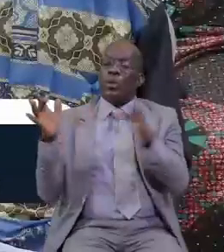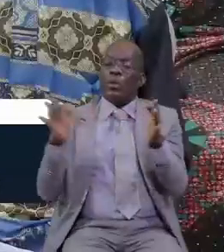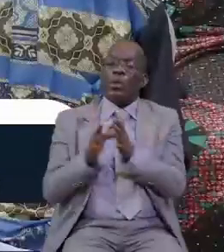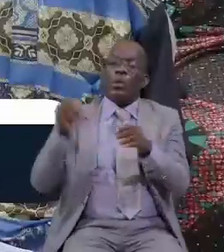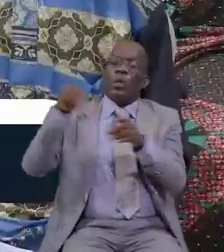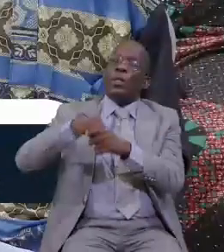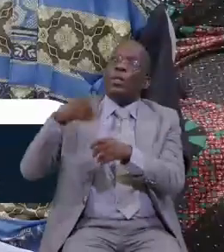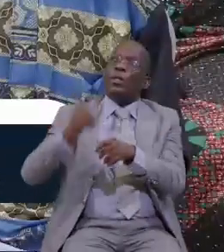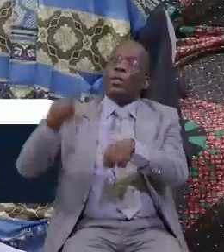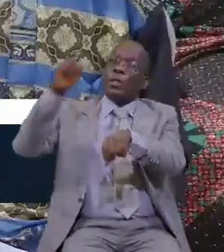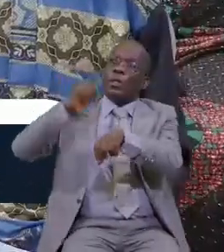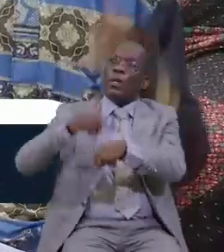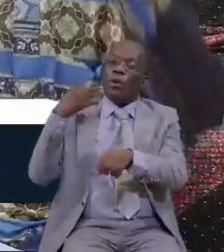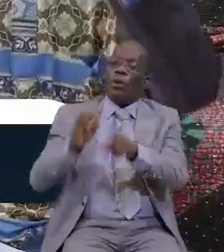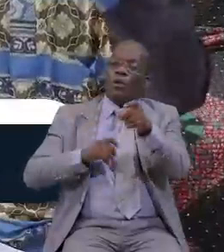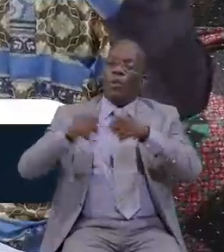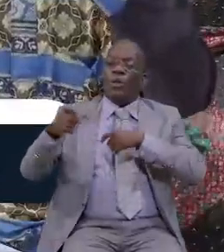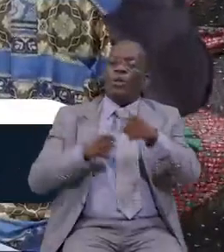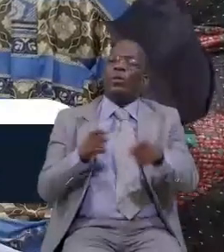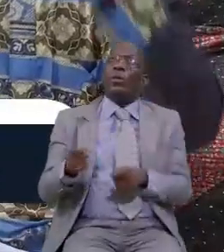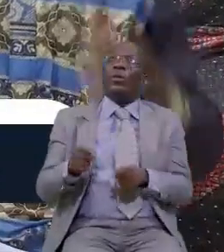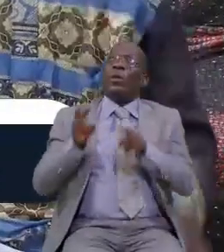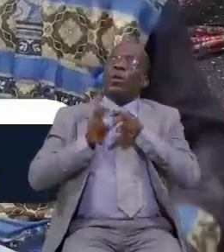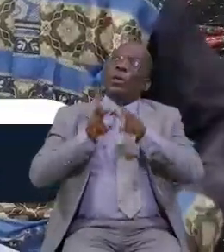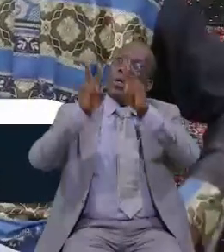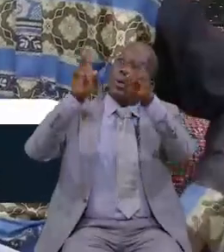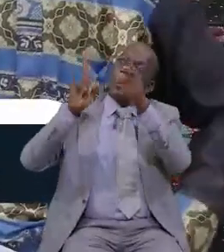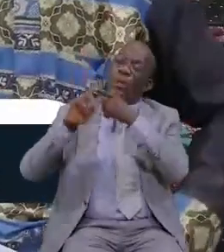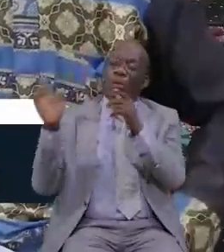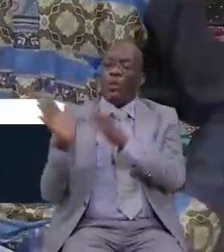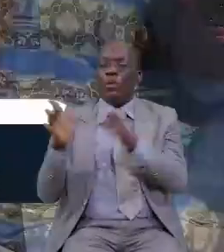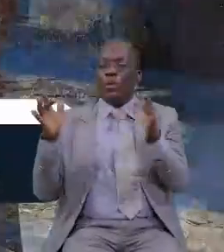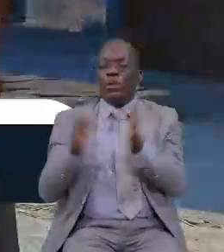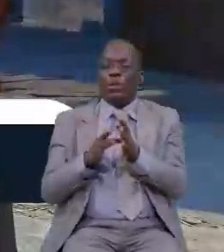of persecution, looking unto Jesus. In